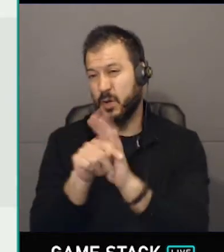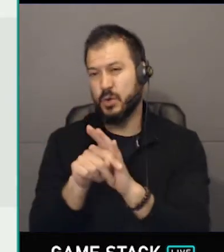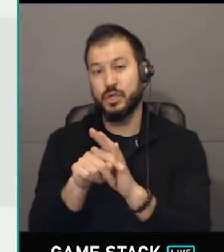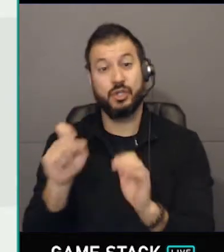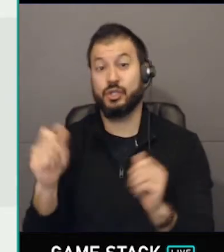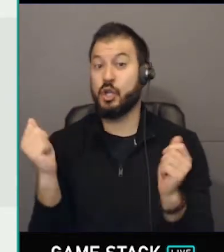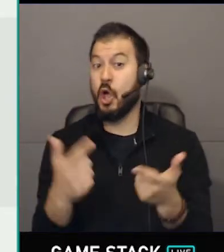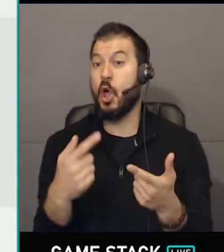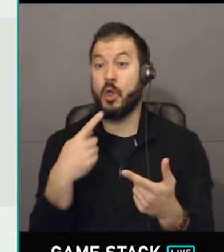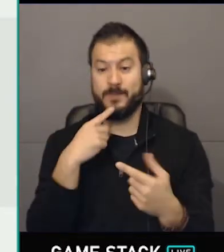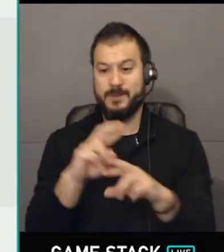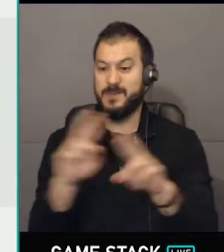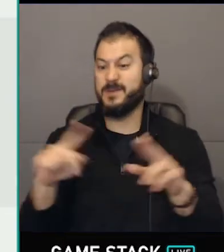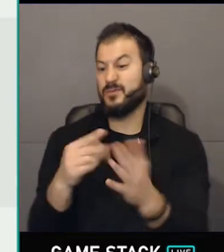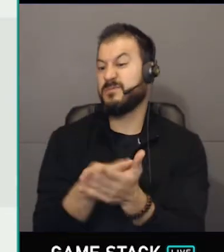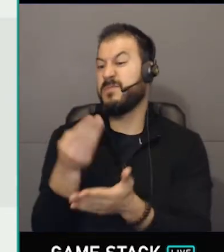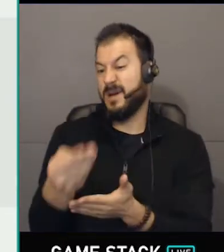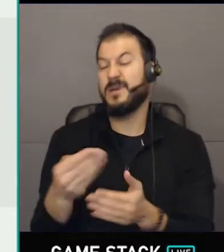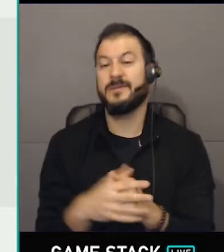on the market.